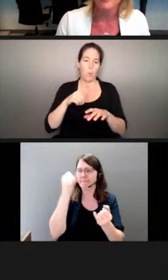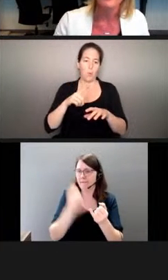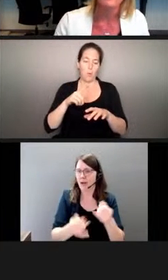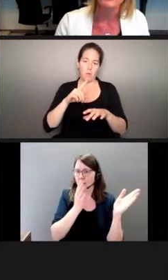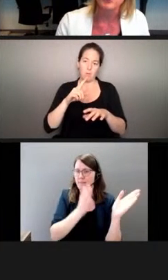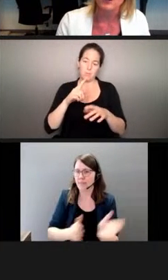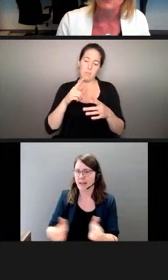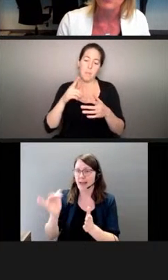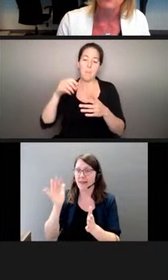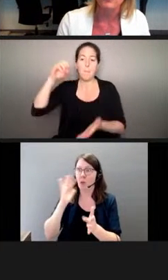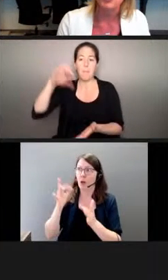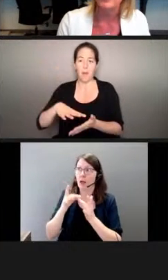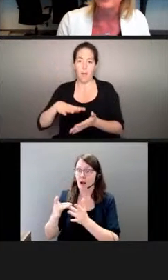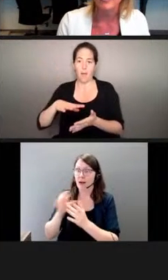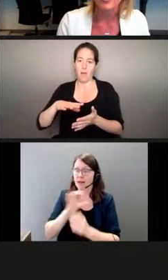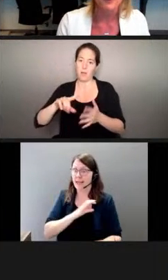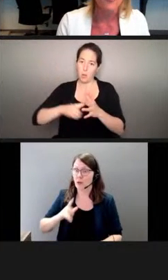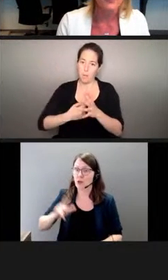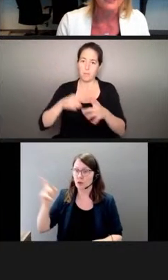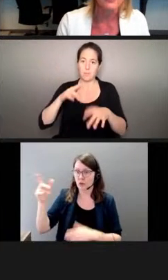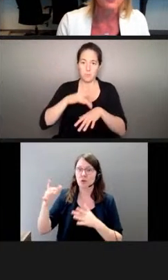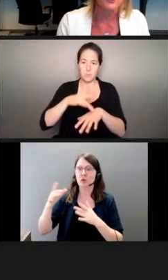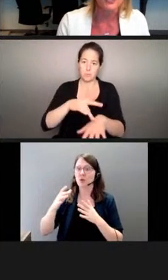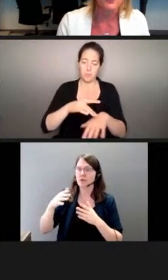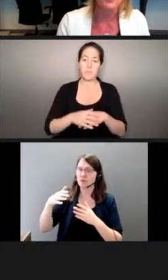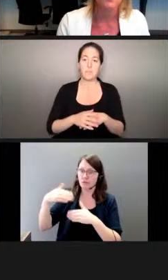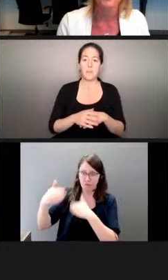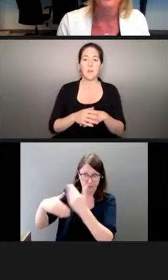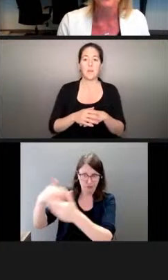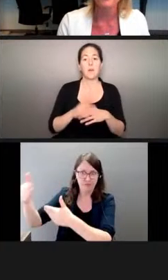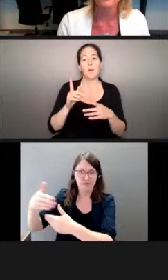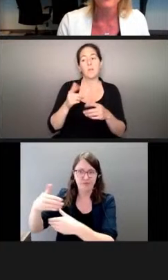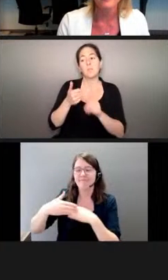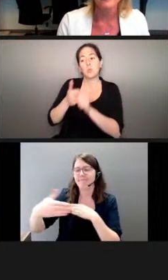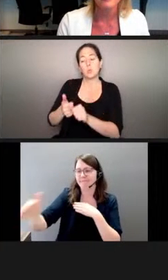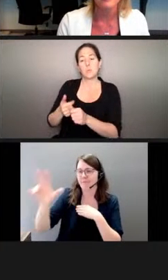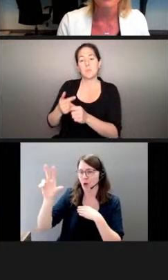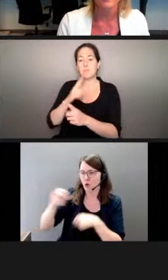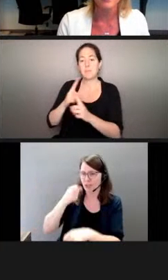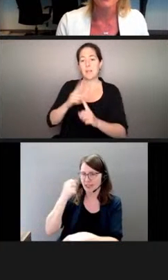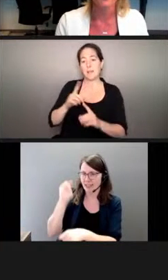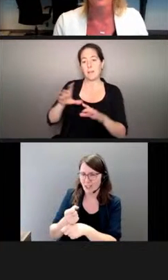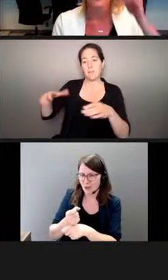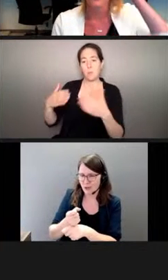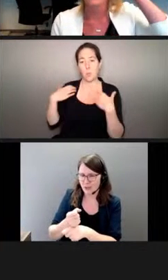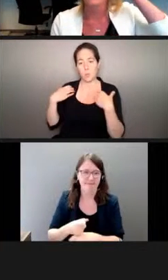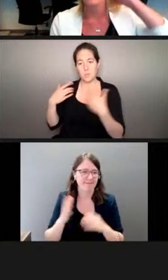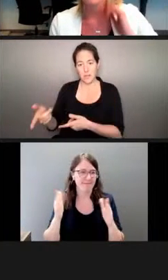direction and vision for the future waste management over the next 30 years. Next slide, please.